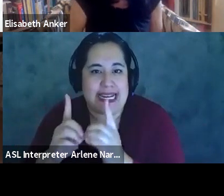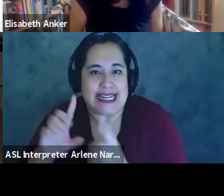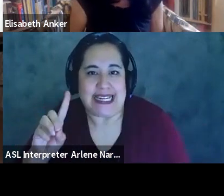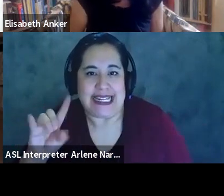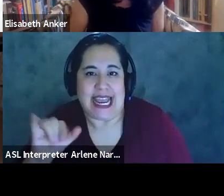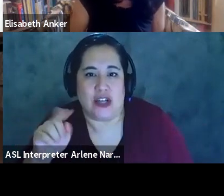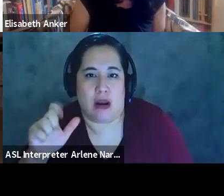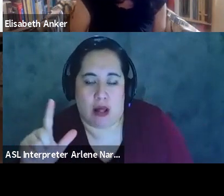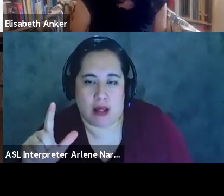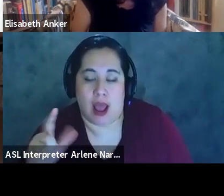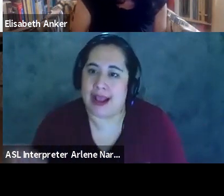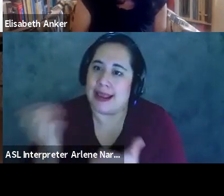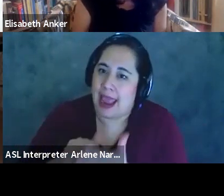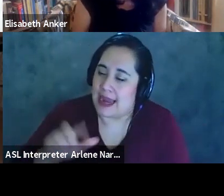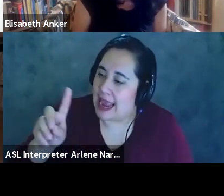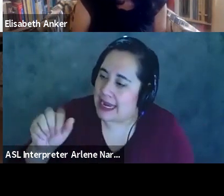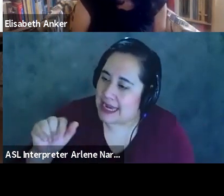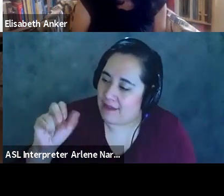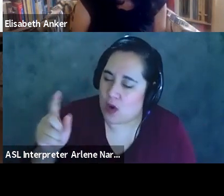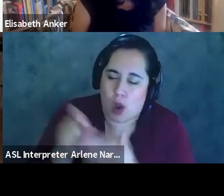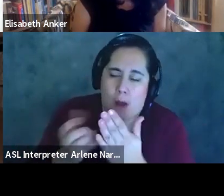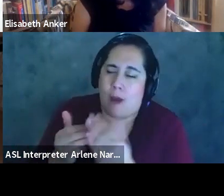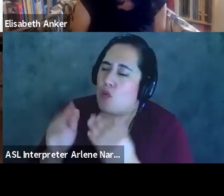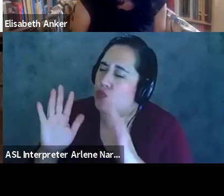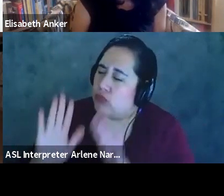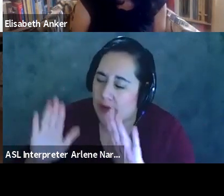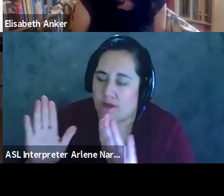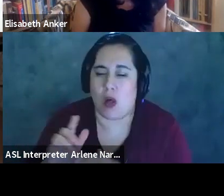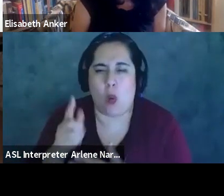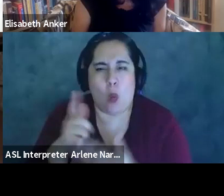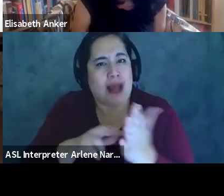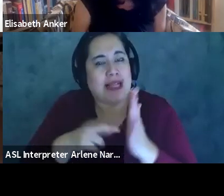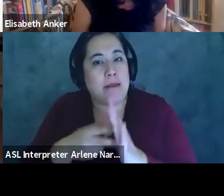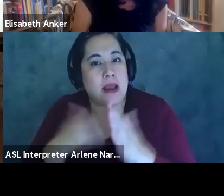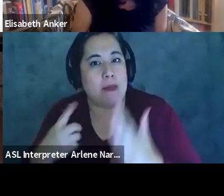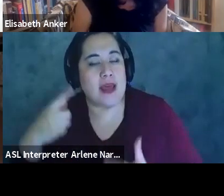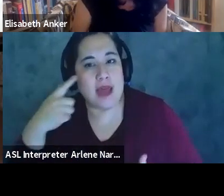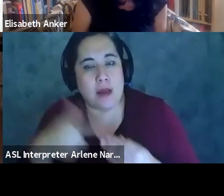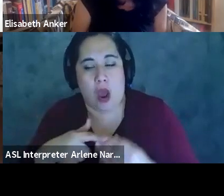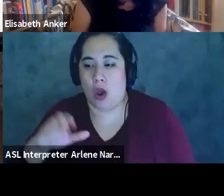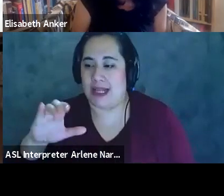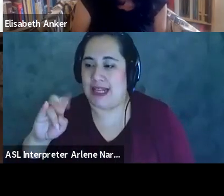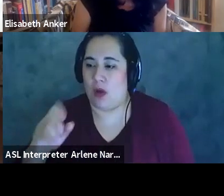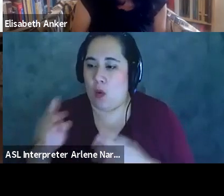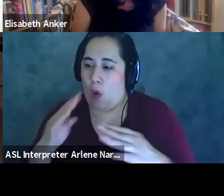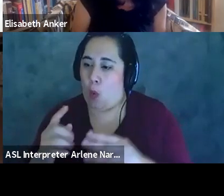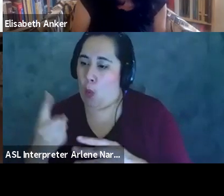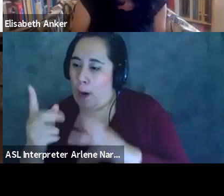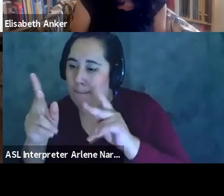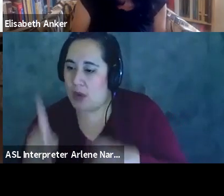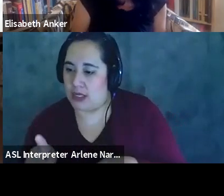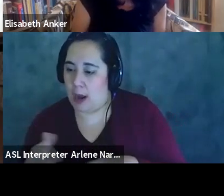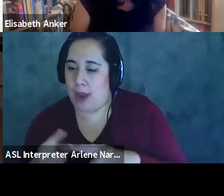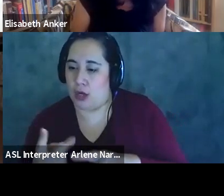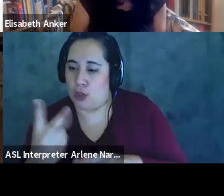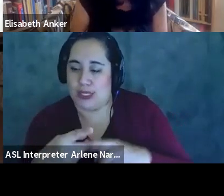which David has written about wonderfully on this, is what does it mean perhaps to think of civil war of one person in two different